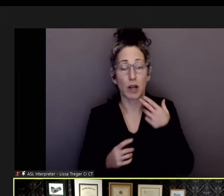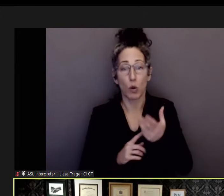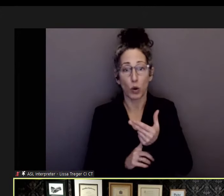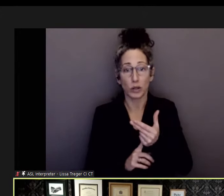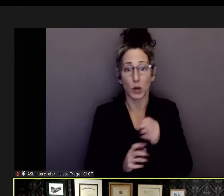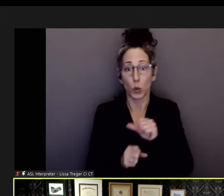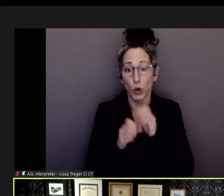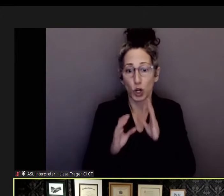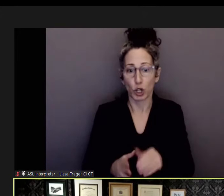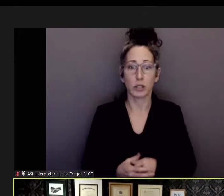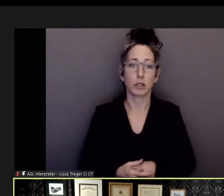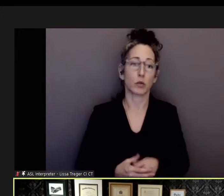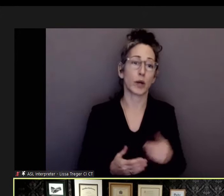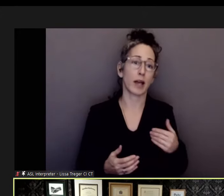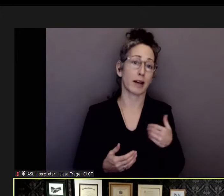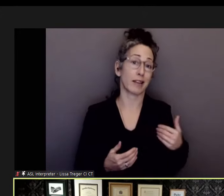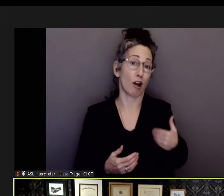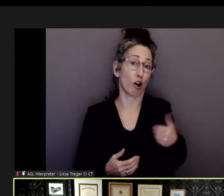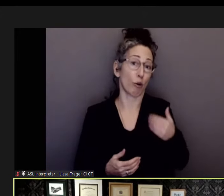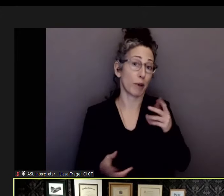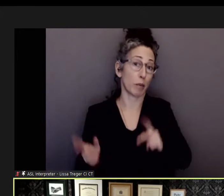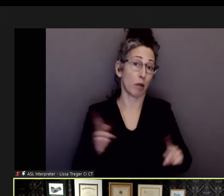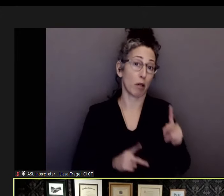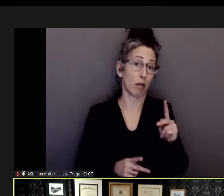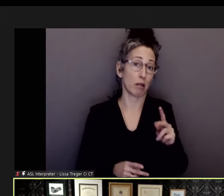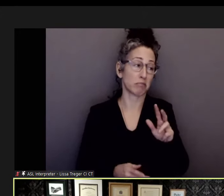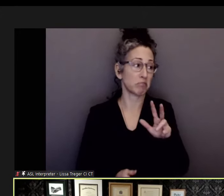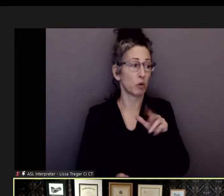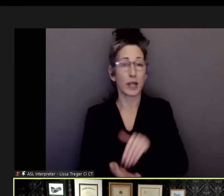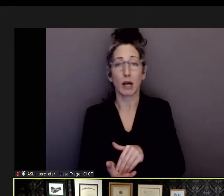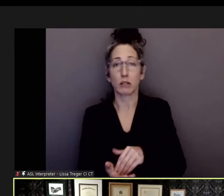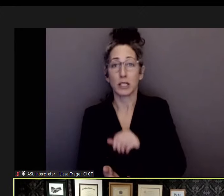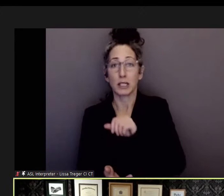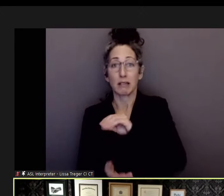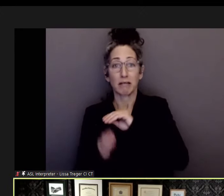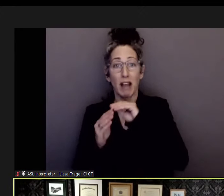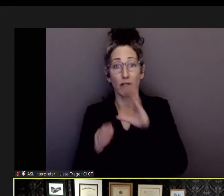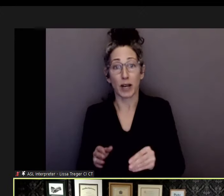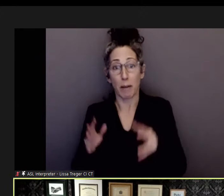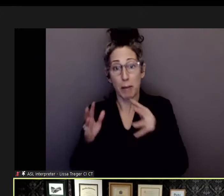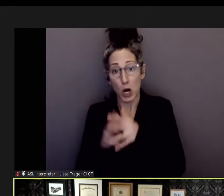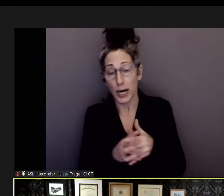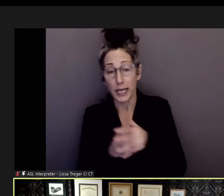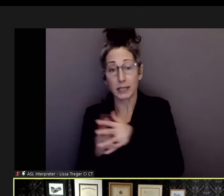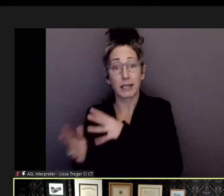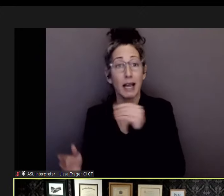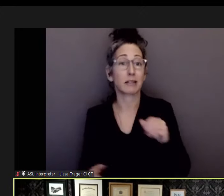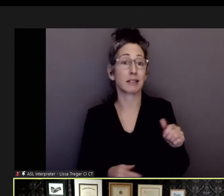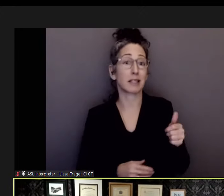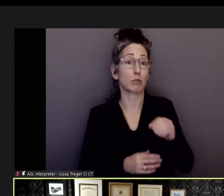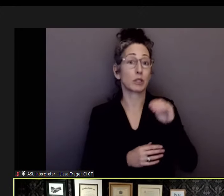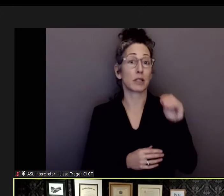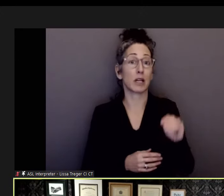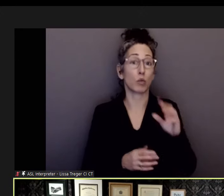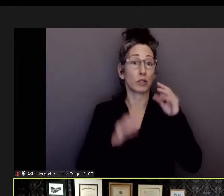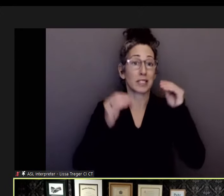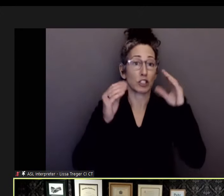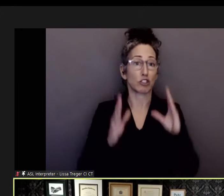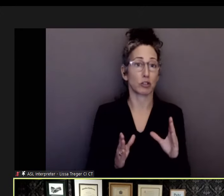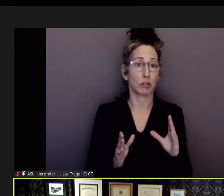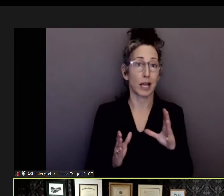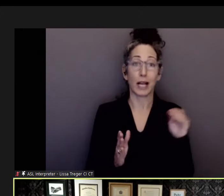29% were younger folks, about 3,000 African Americans, and nearly 10% were educators and